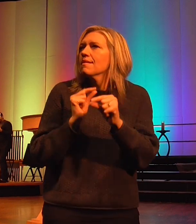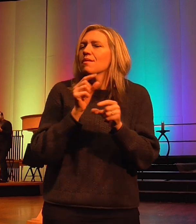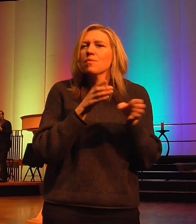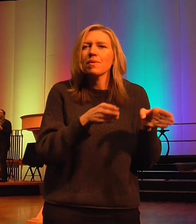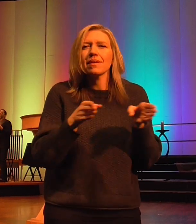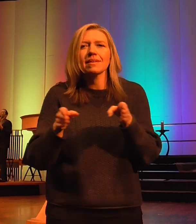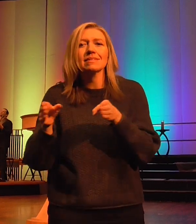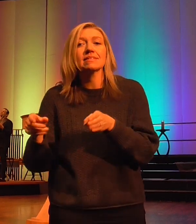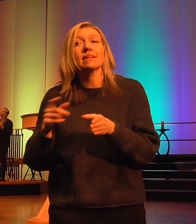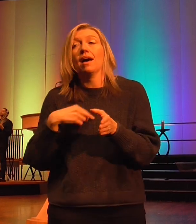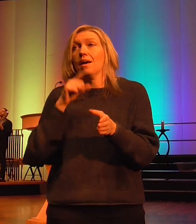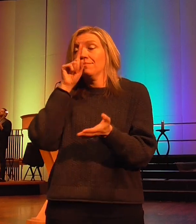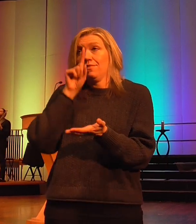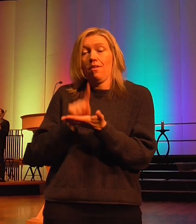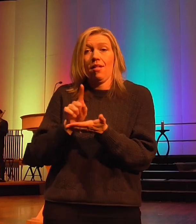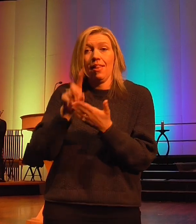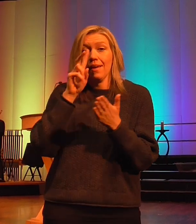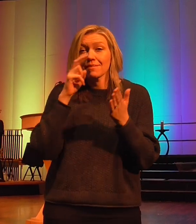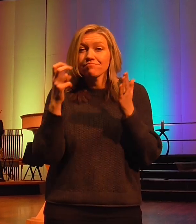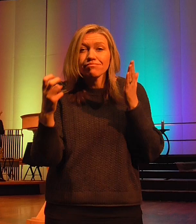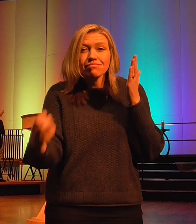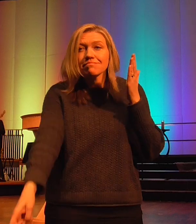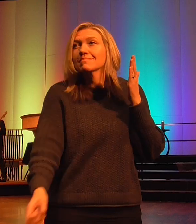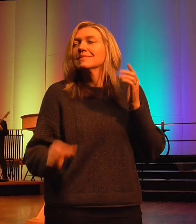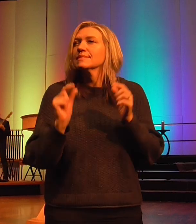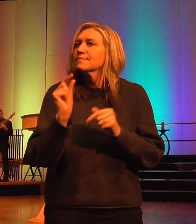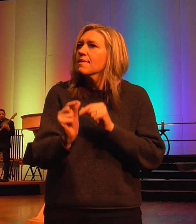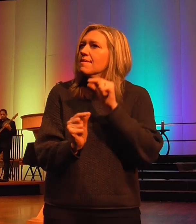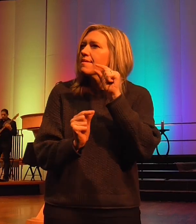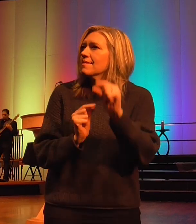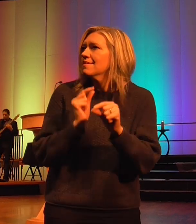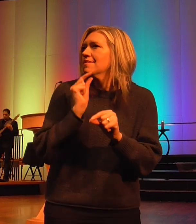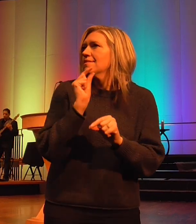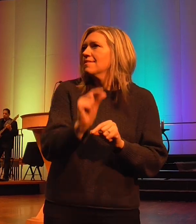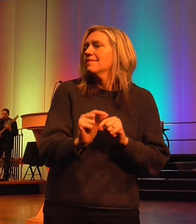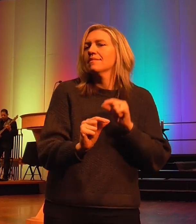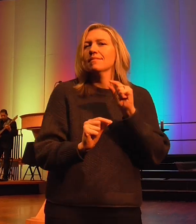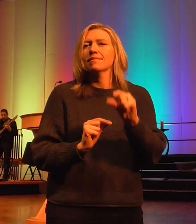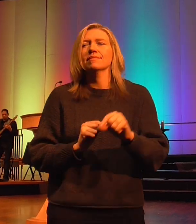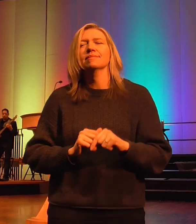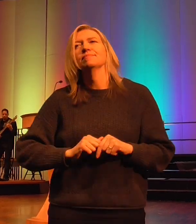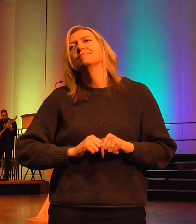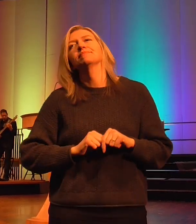I keep falling. Here we go. In the smallest of ways.